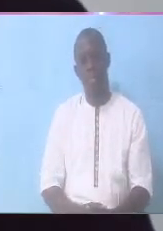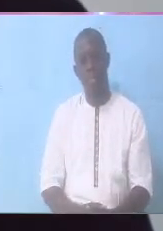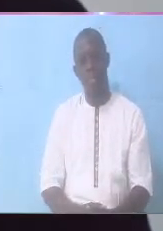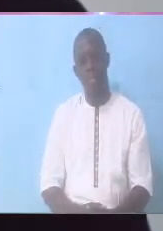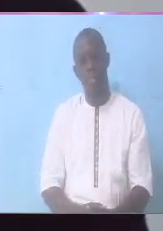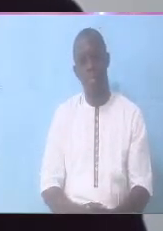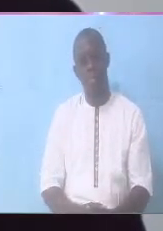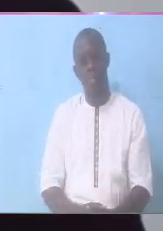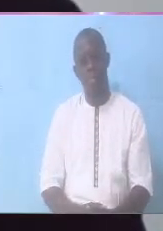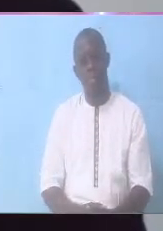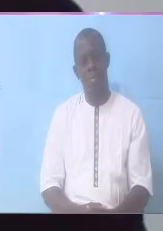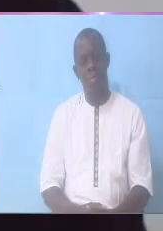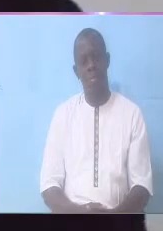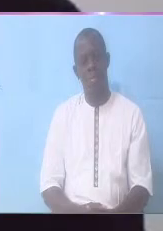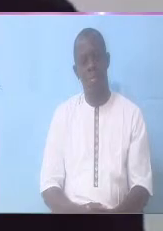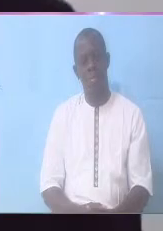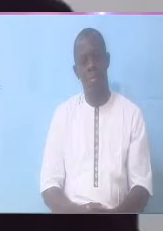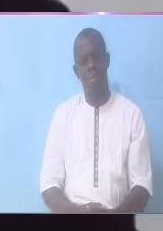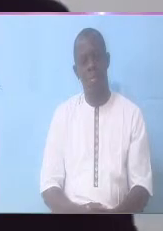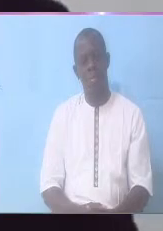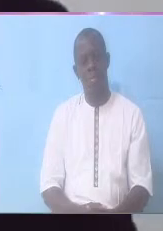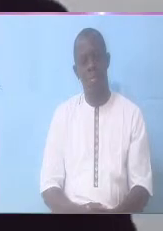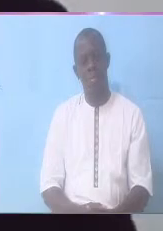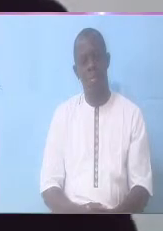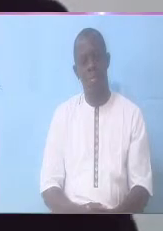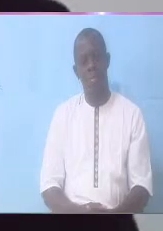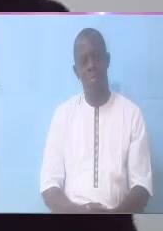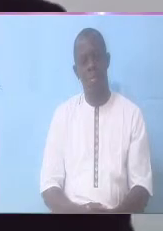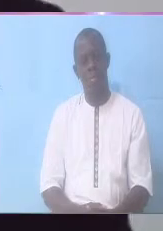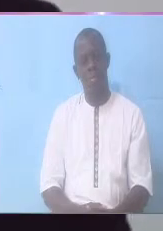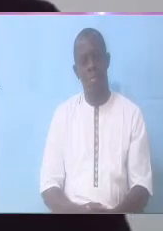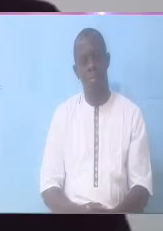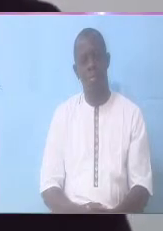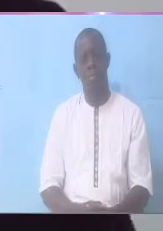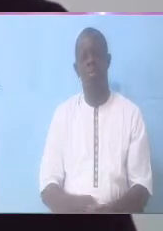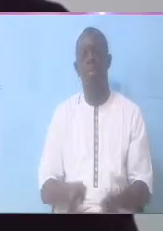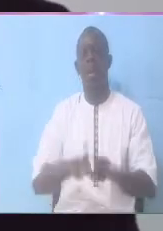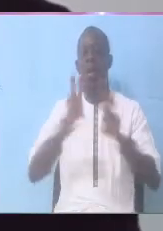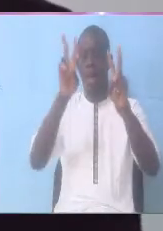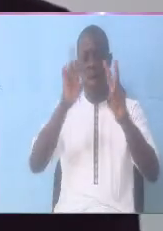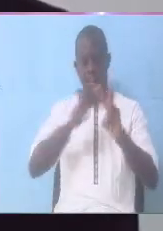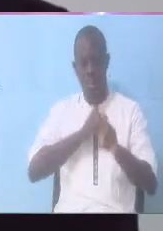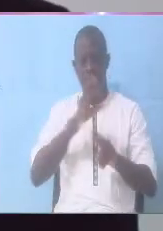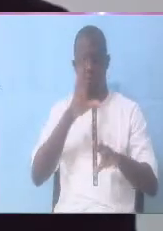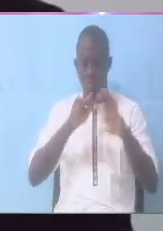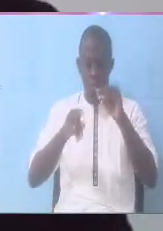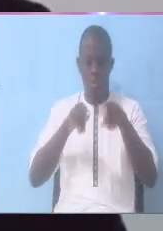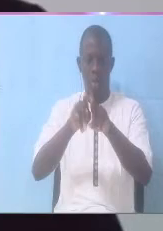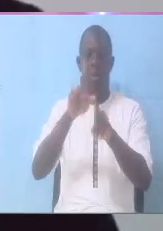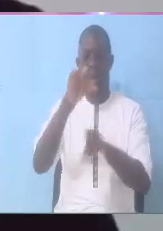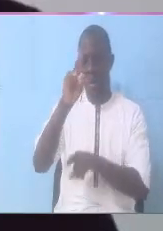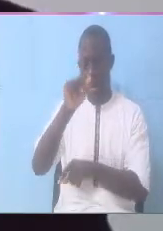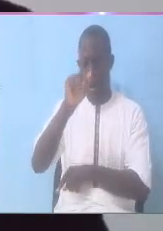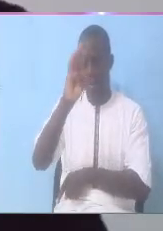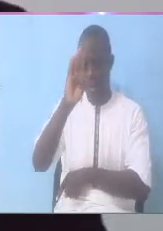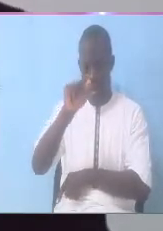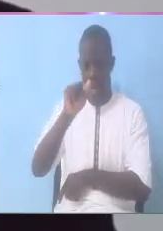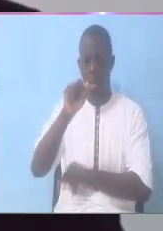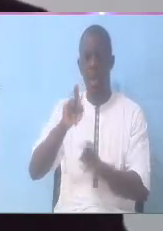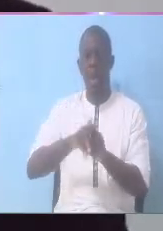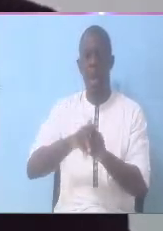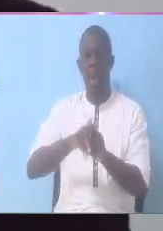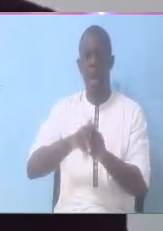and then Yaya Jammeh spoke to Daba, and then he hung the telephone, and then I could hear him shouting, and he hung the telephone. He hung up the